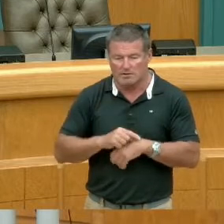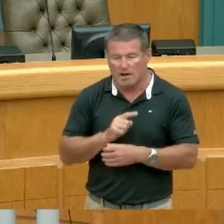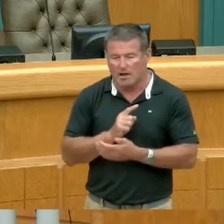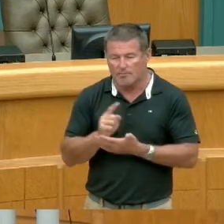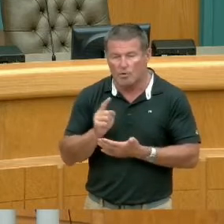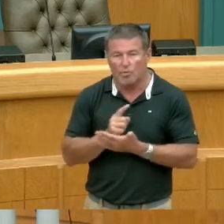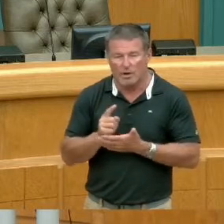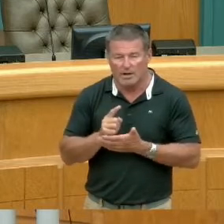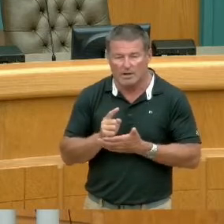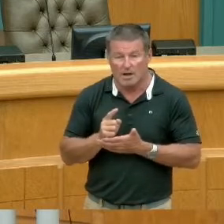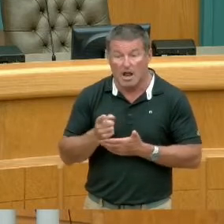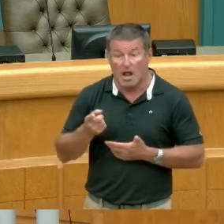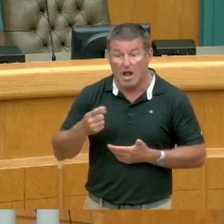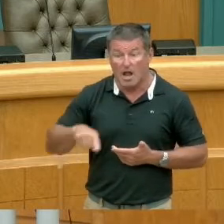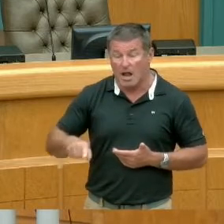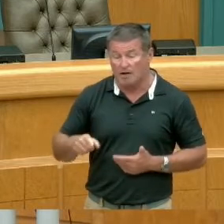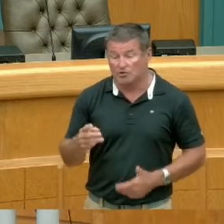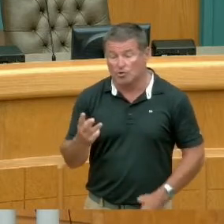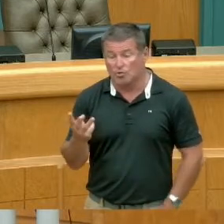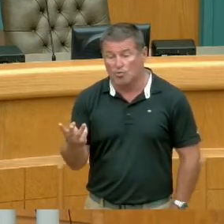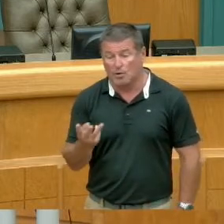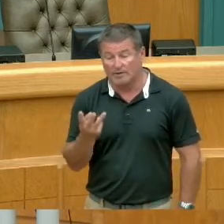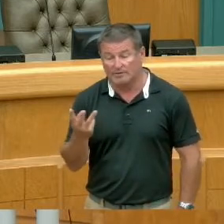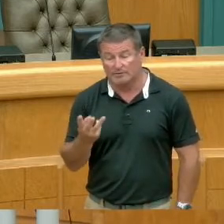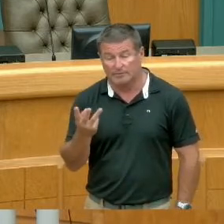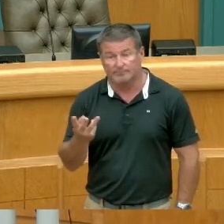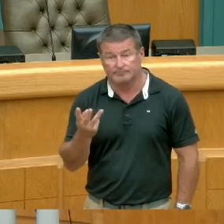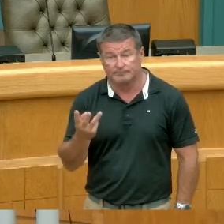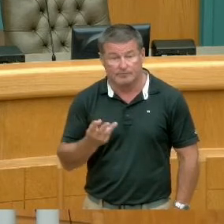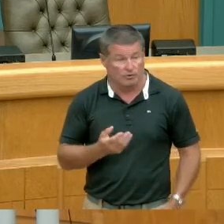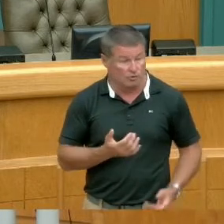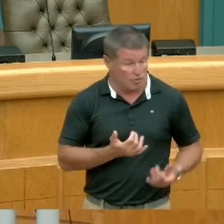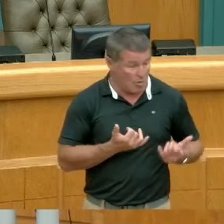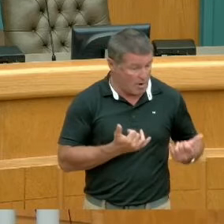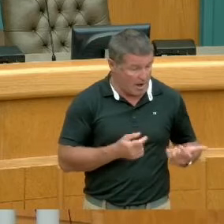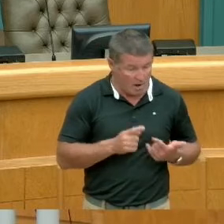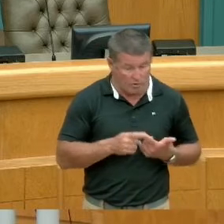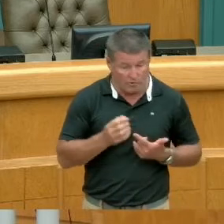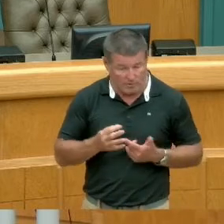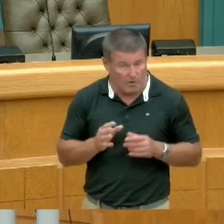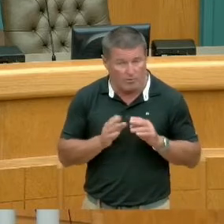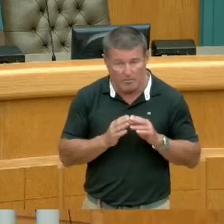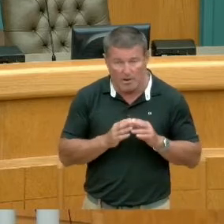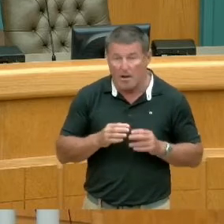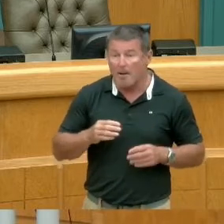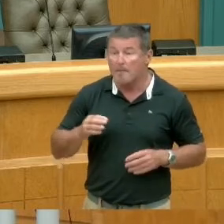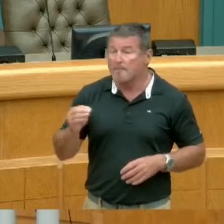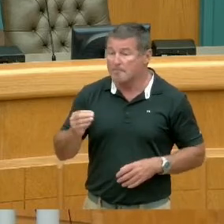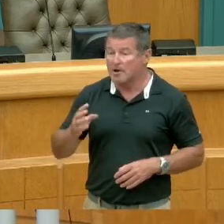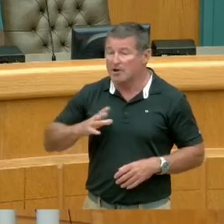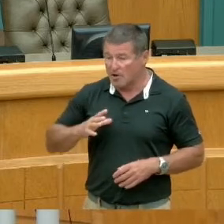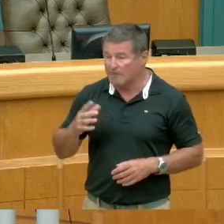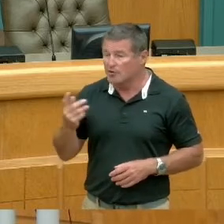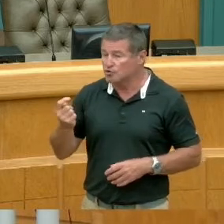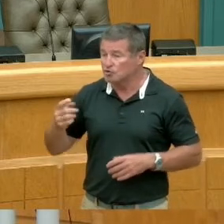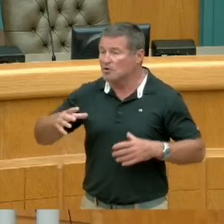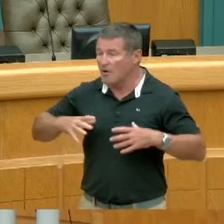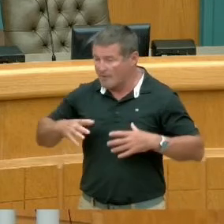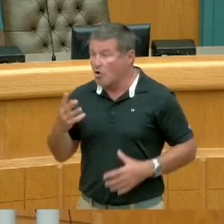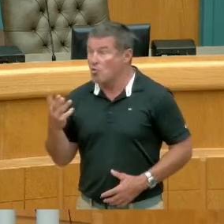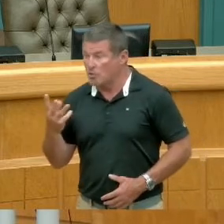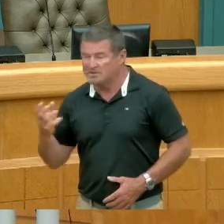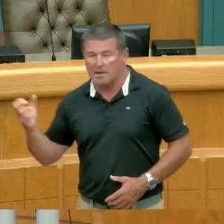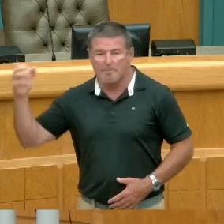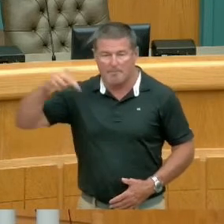Wednesday. So we'll continue with this week through Friday, and then next week you'll have Monday off, Tuesday off, and then Wednesday you'll be